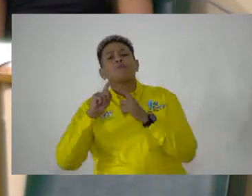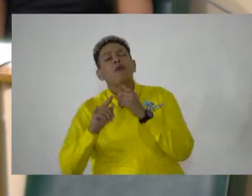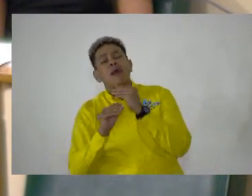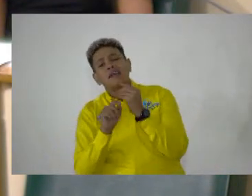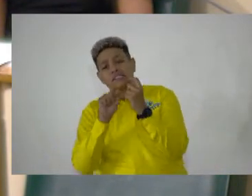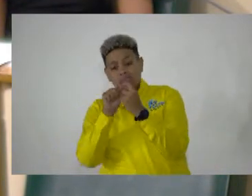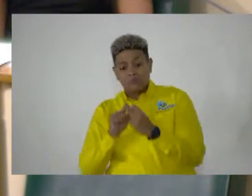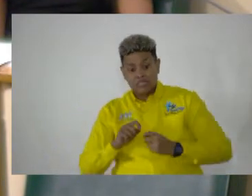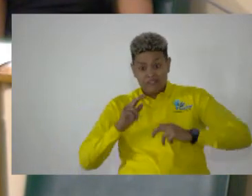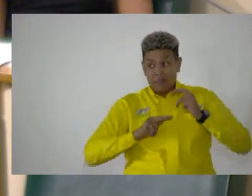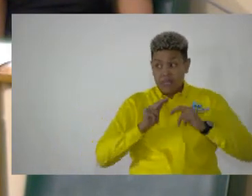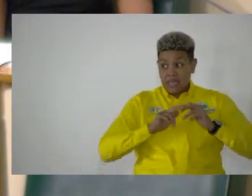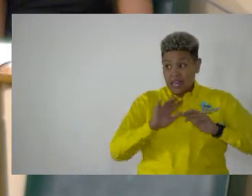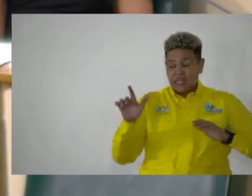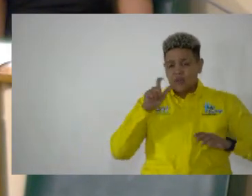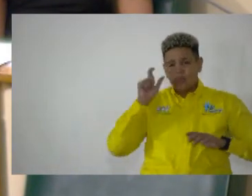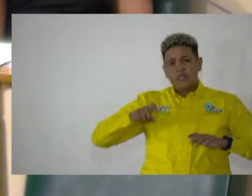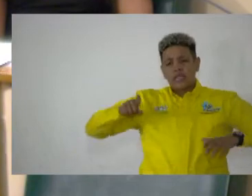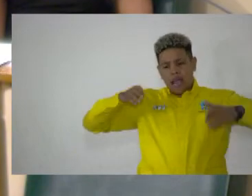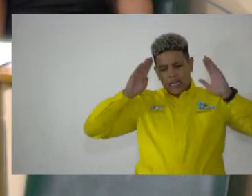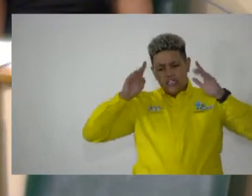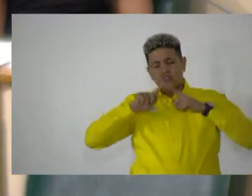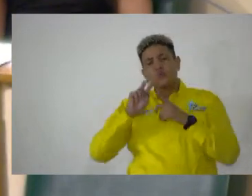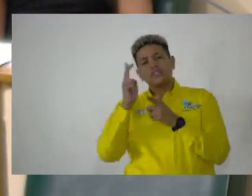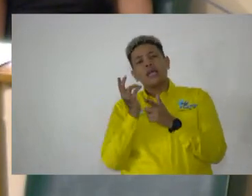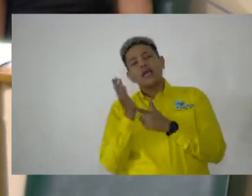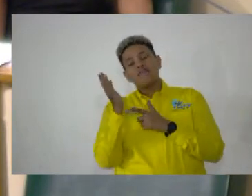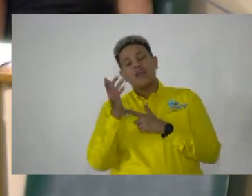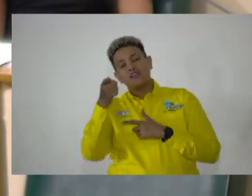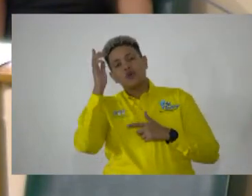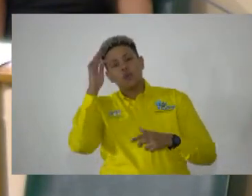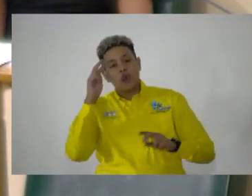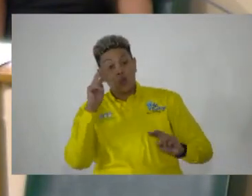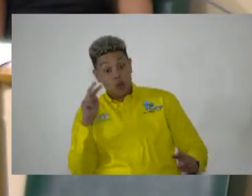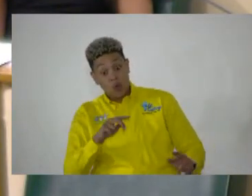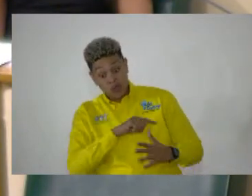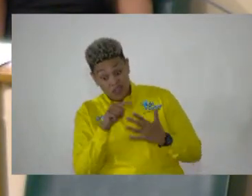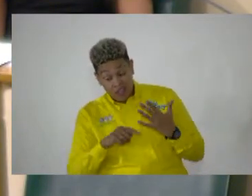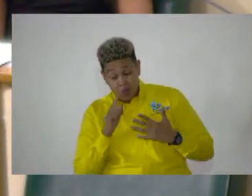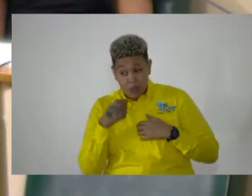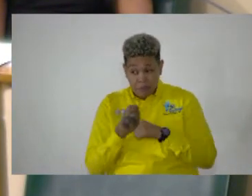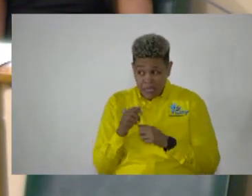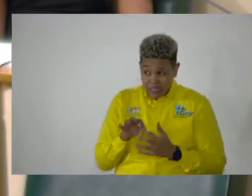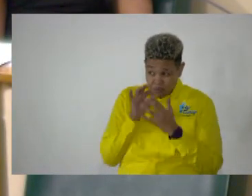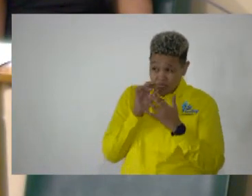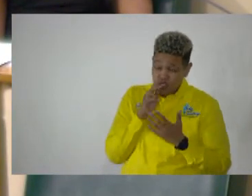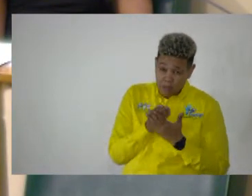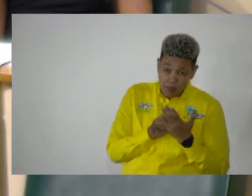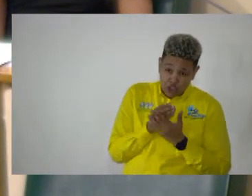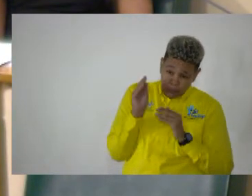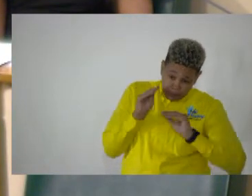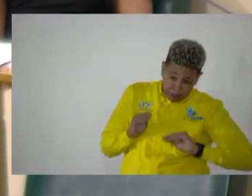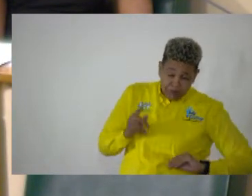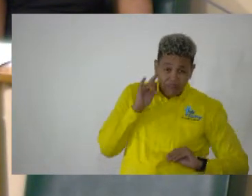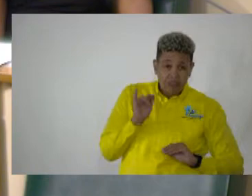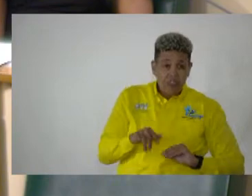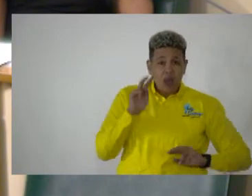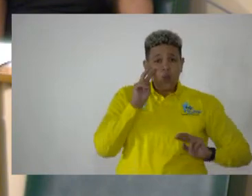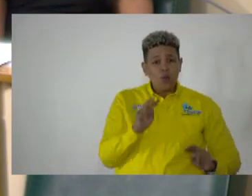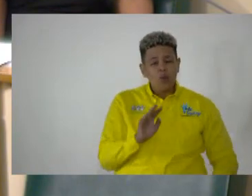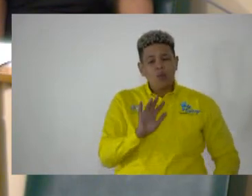particular buildings that need attention. So in the second phase, we'll be looking at that. We'll be making a special budgetary allocation and looking at